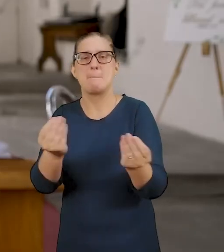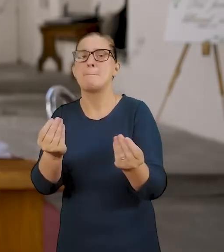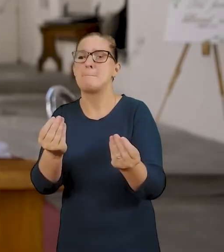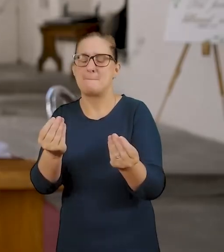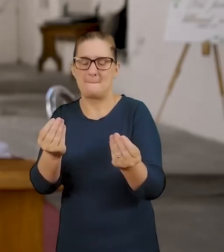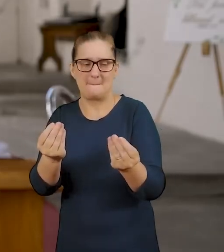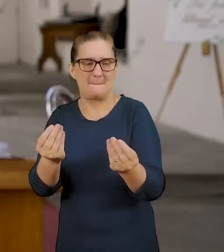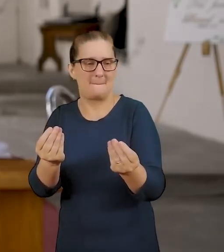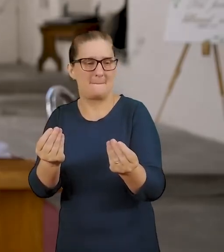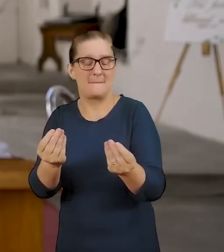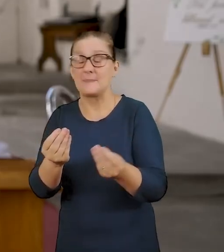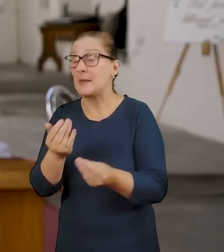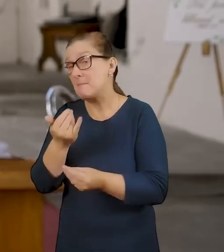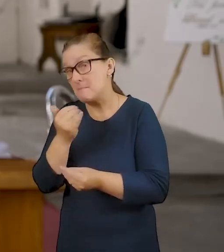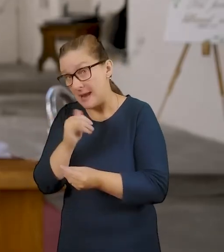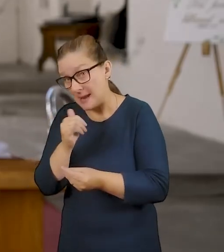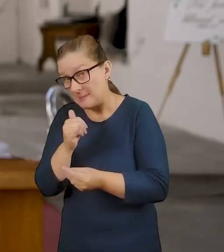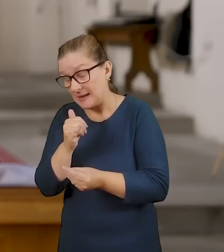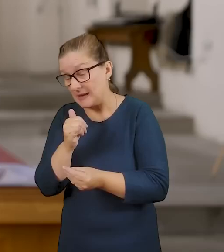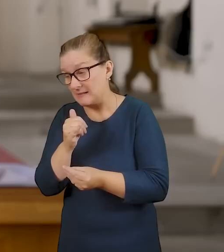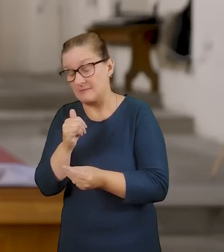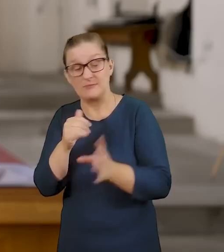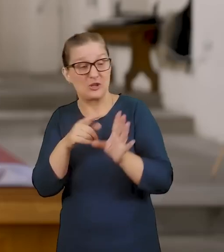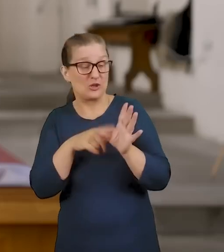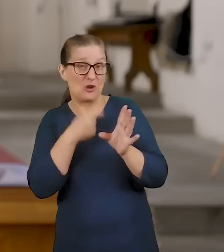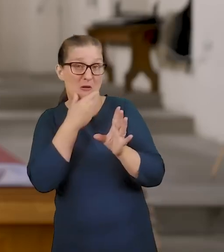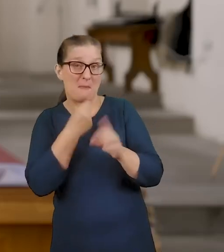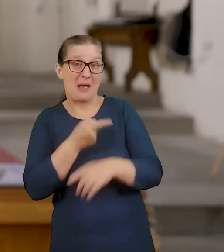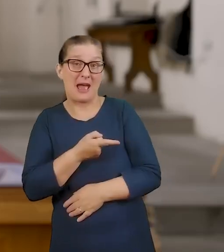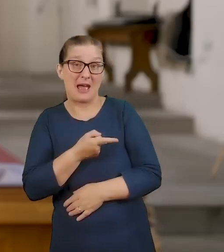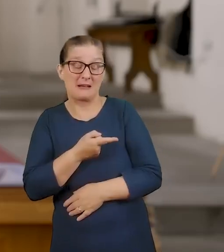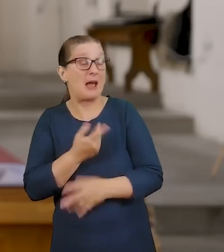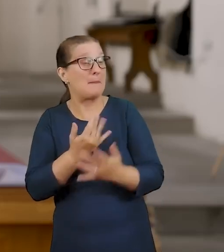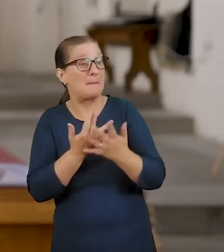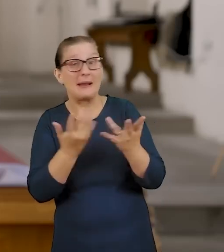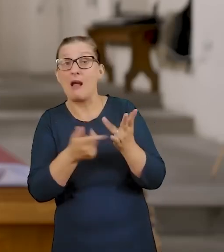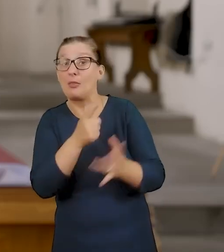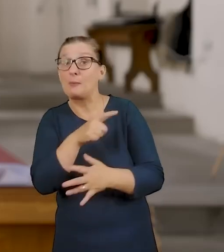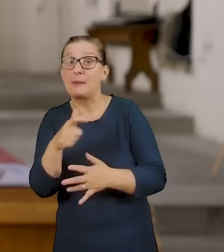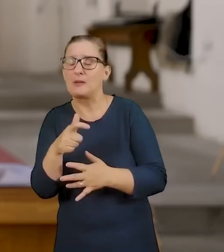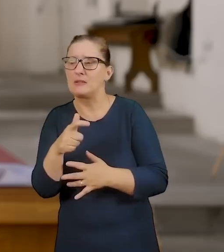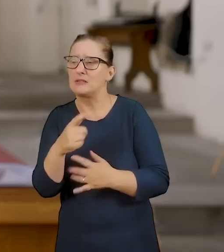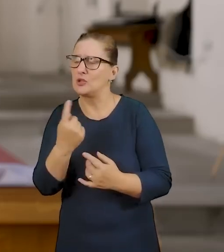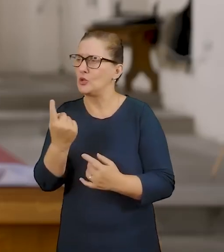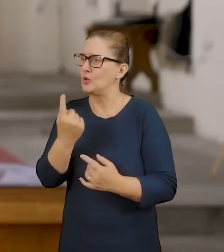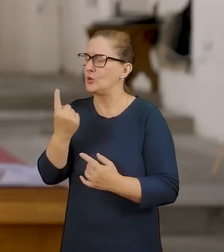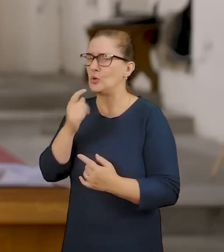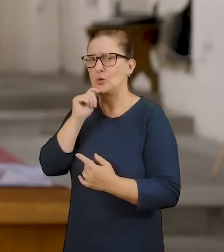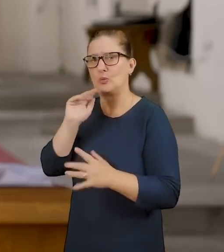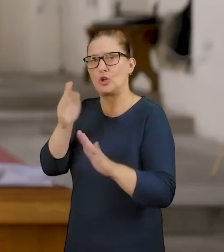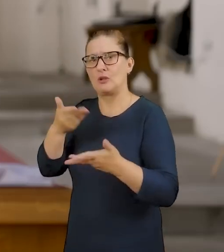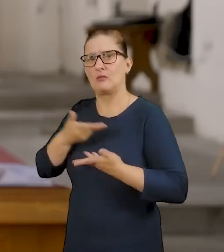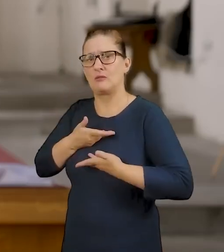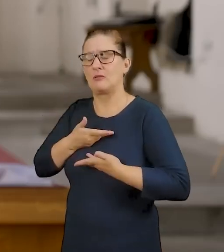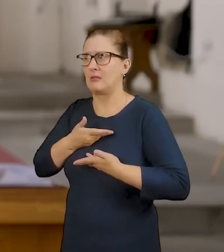and death itself will be done away with. Perhaps, he suggests, what this young man and many others at the time were